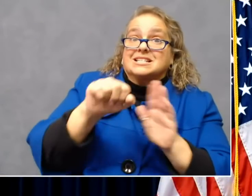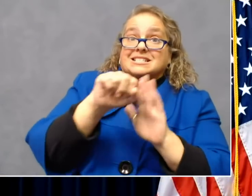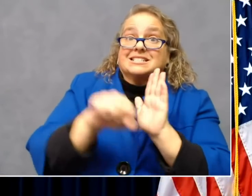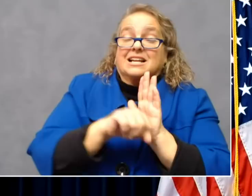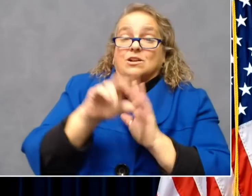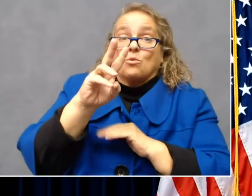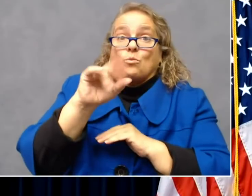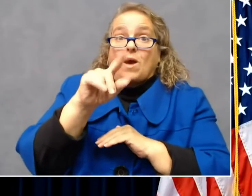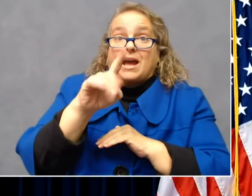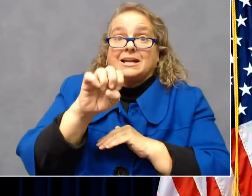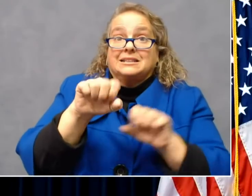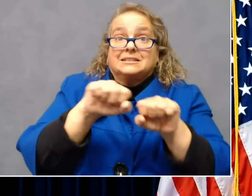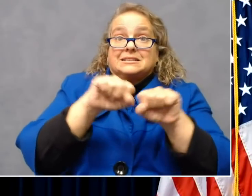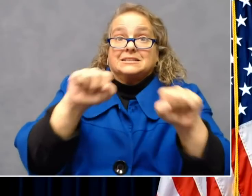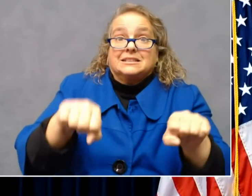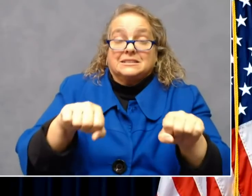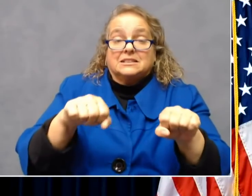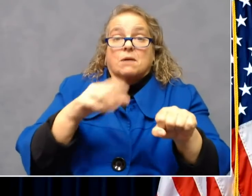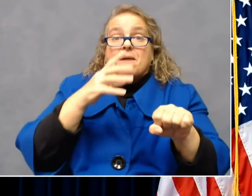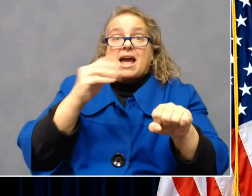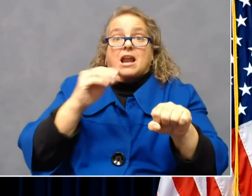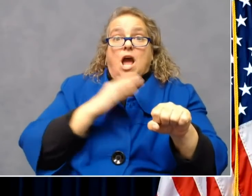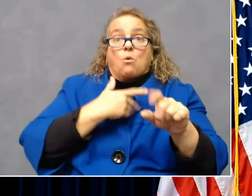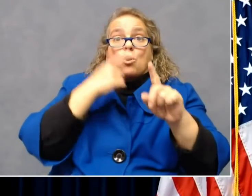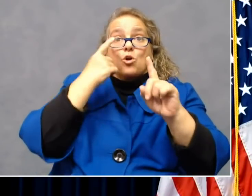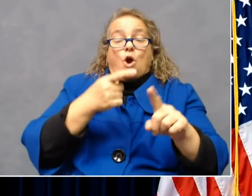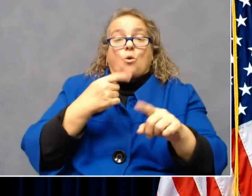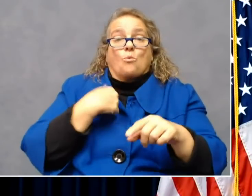CARES Act money, is if need